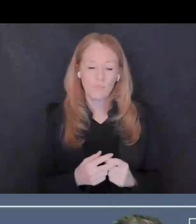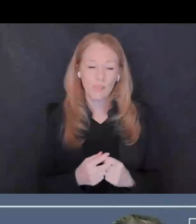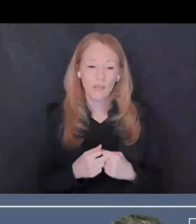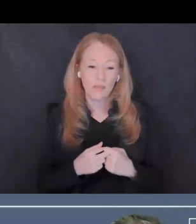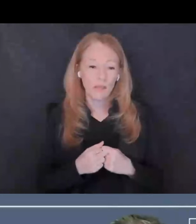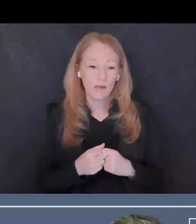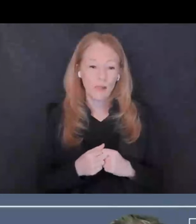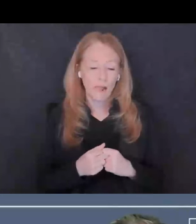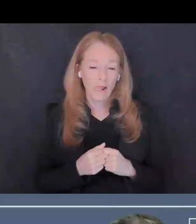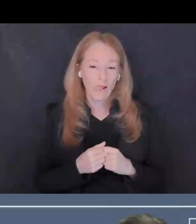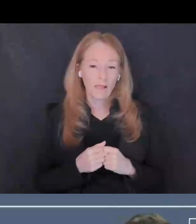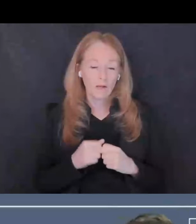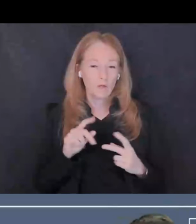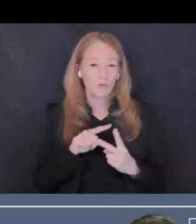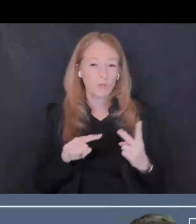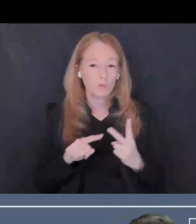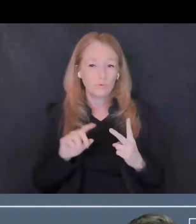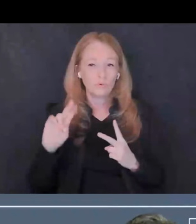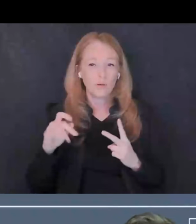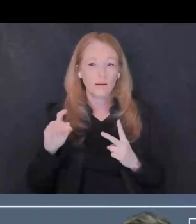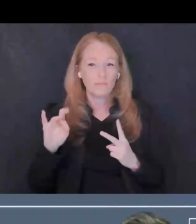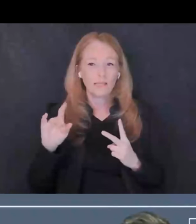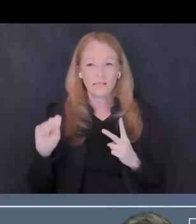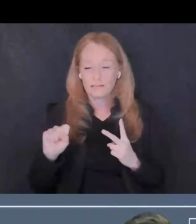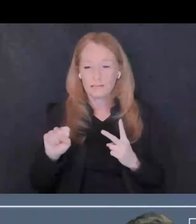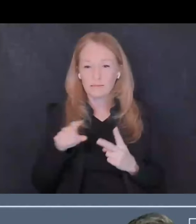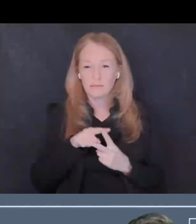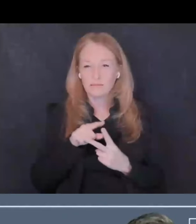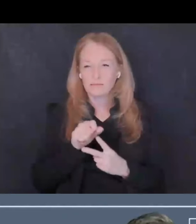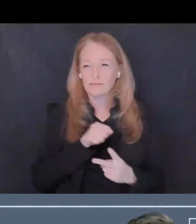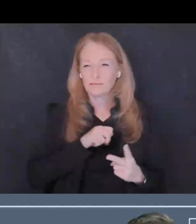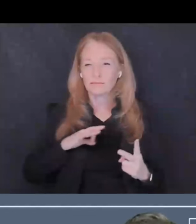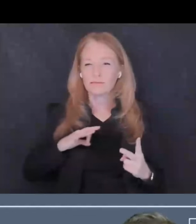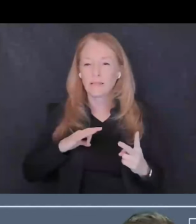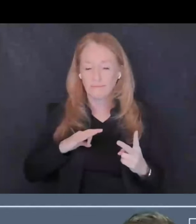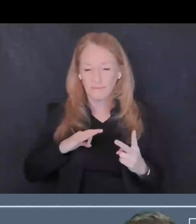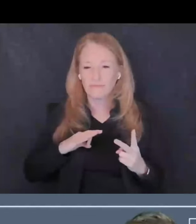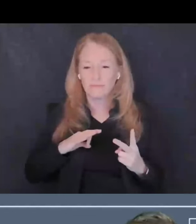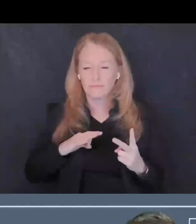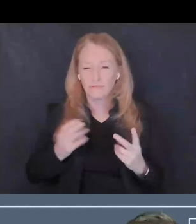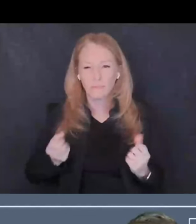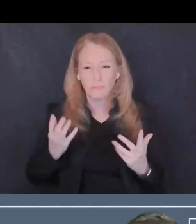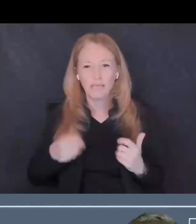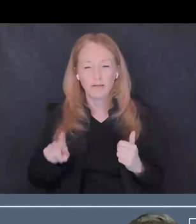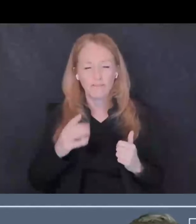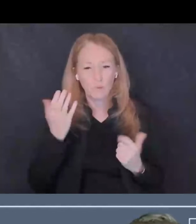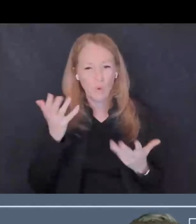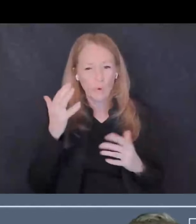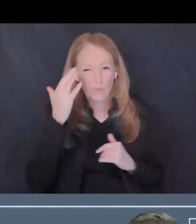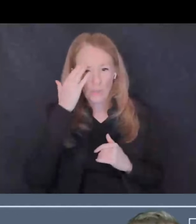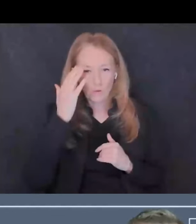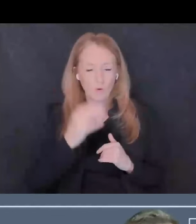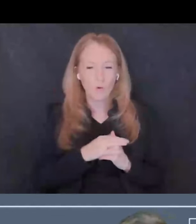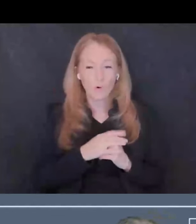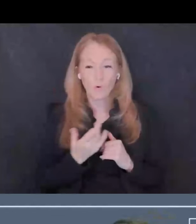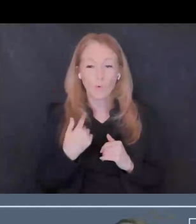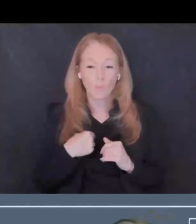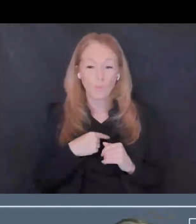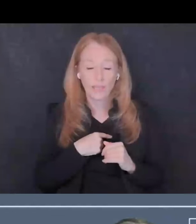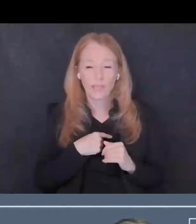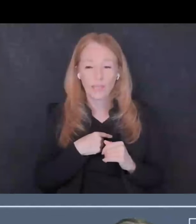sort of provide two quick updates. One is a staffing update. As many of you know, we are committed